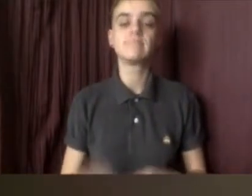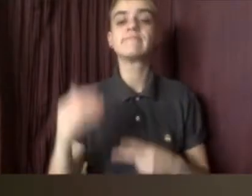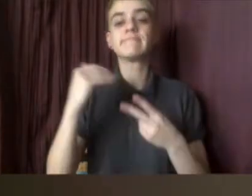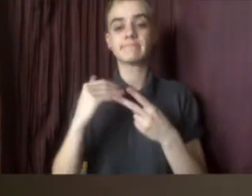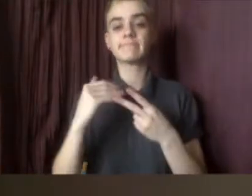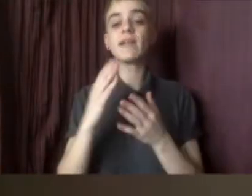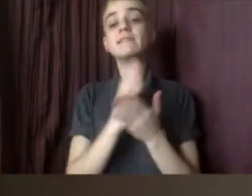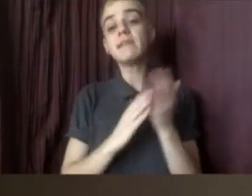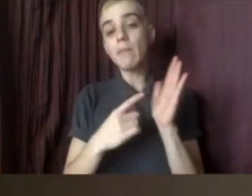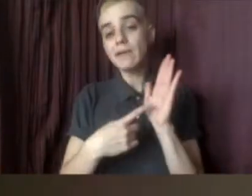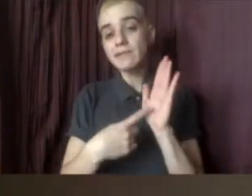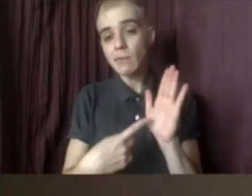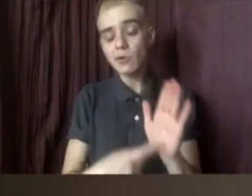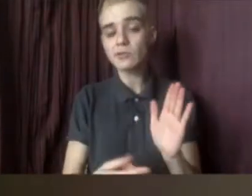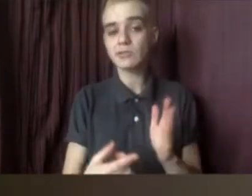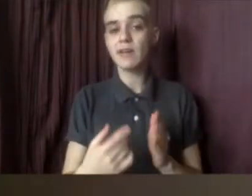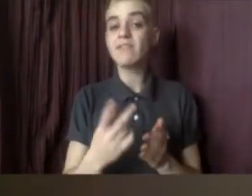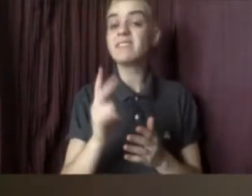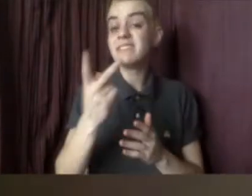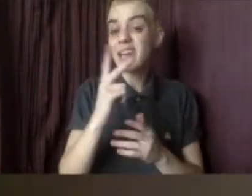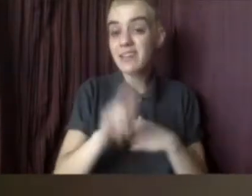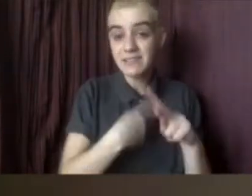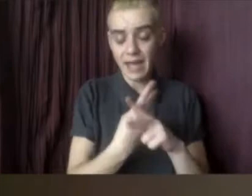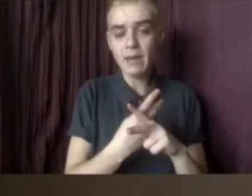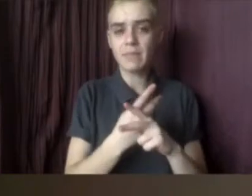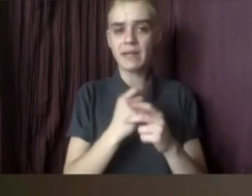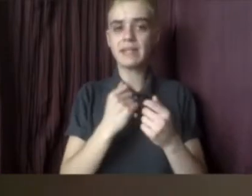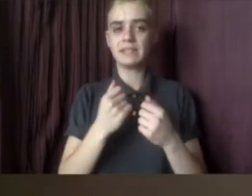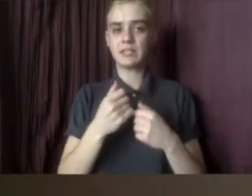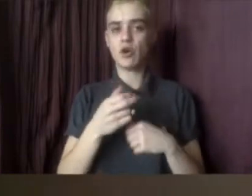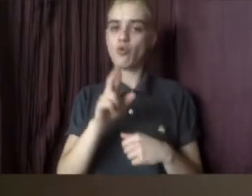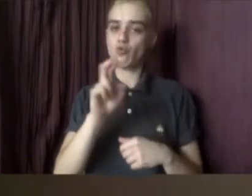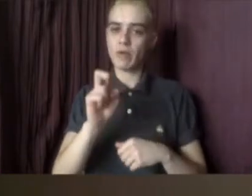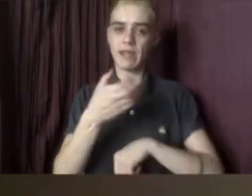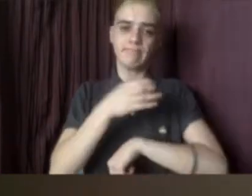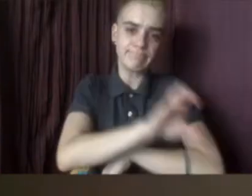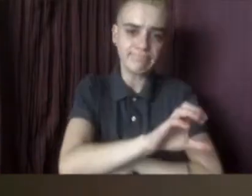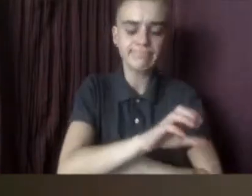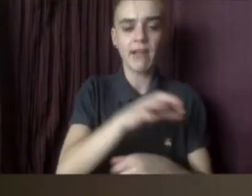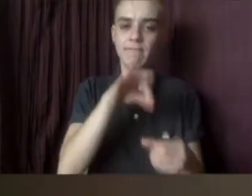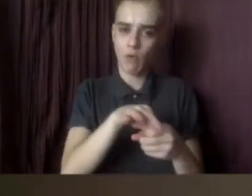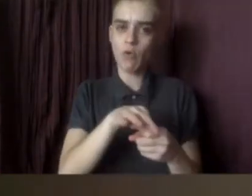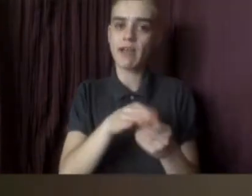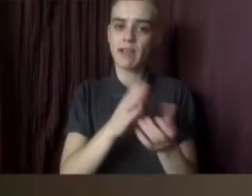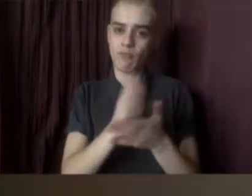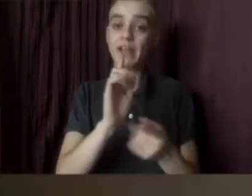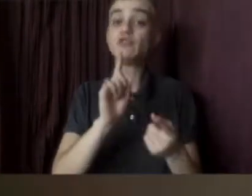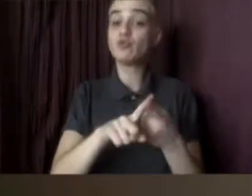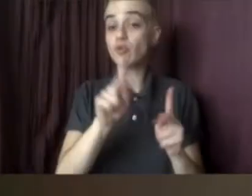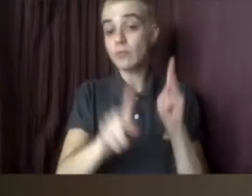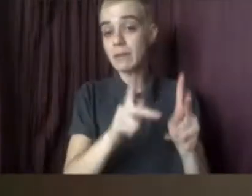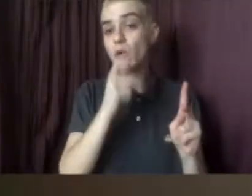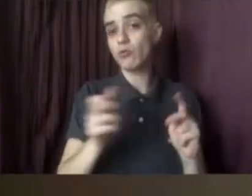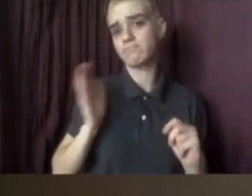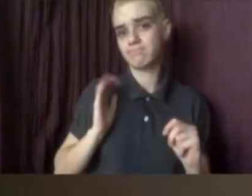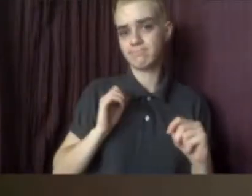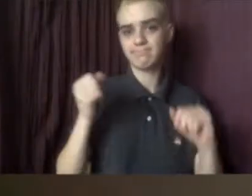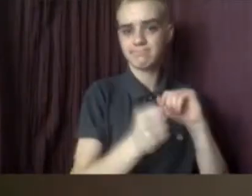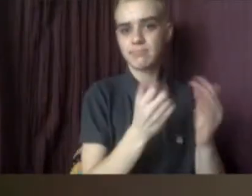banning reckless purges of voter registration rolls that we know disproportionately impact communities of